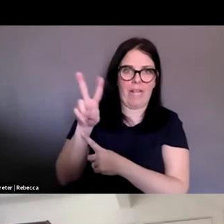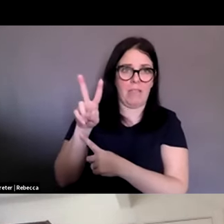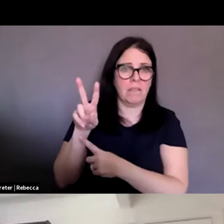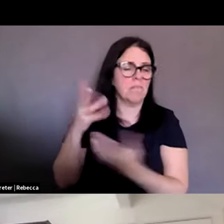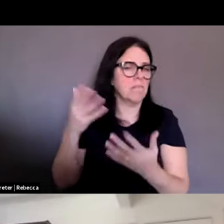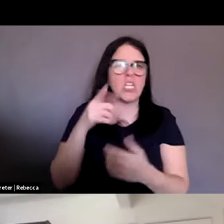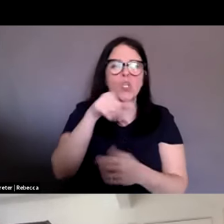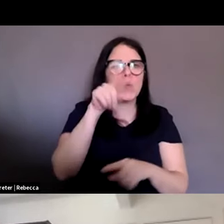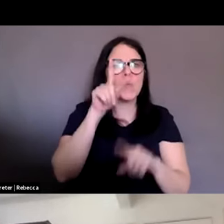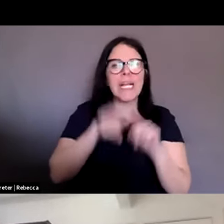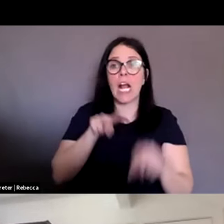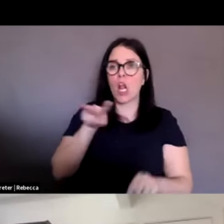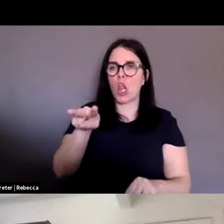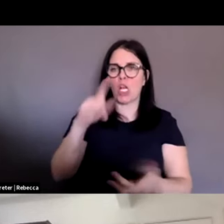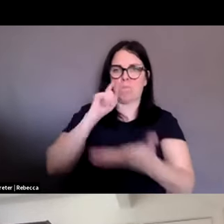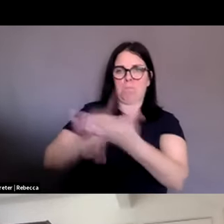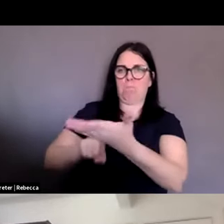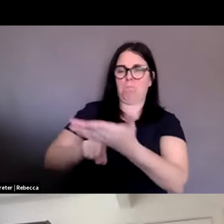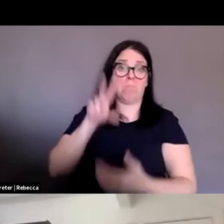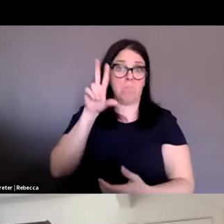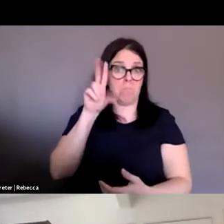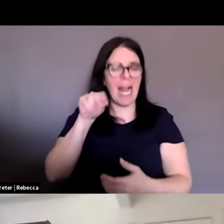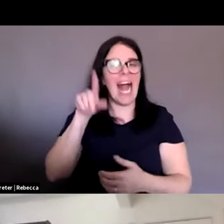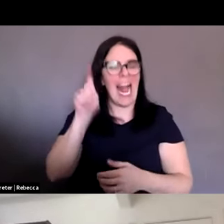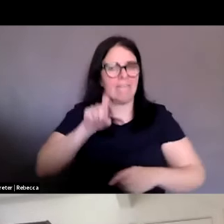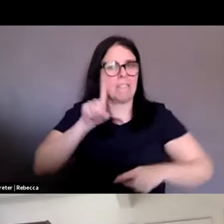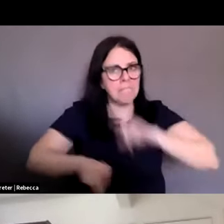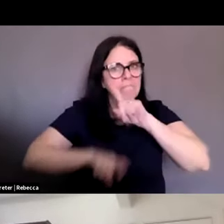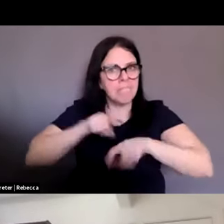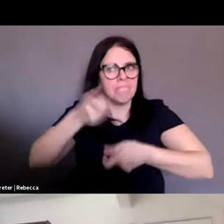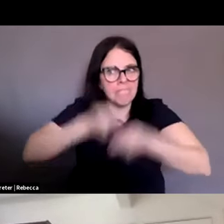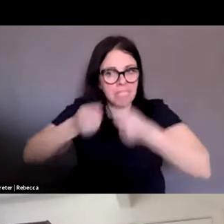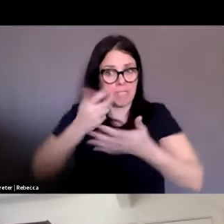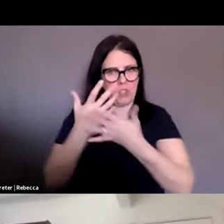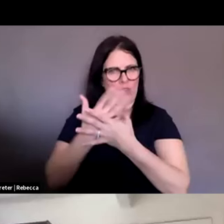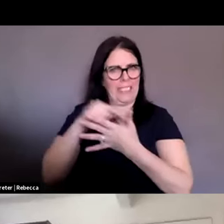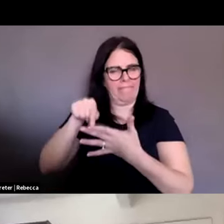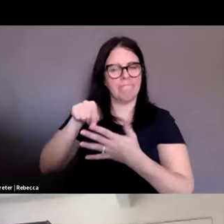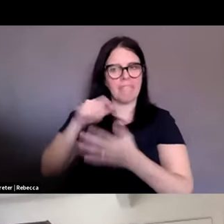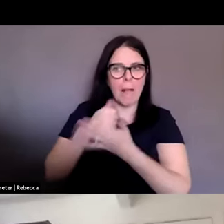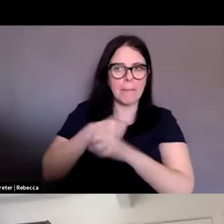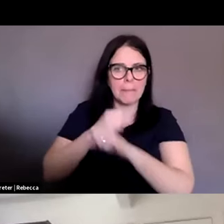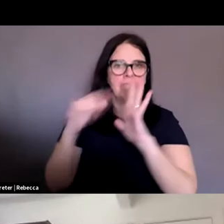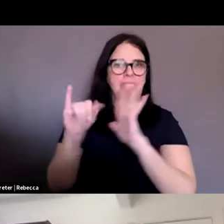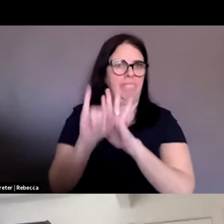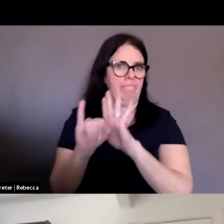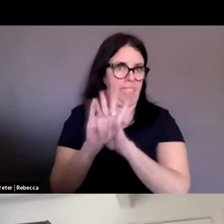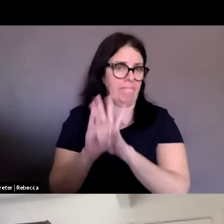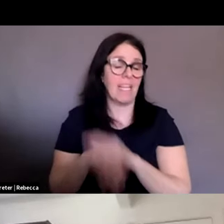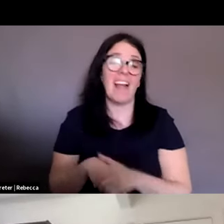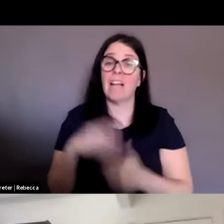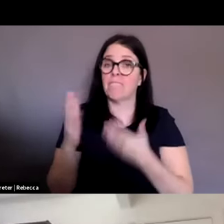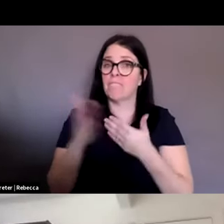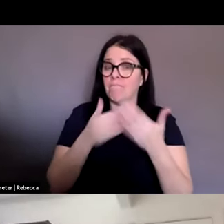by looking at a case unless you really do a screen. And you have to do it in every case, no matter the gender of the